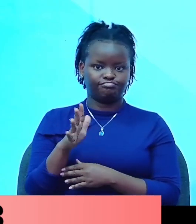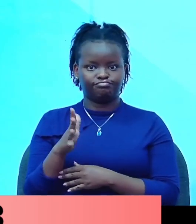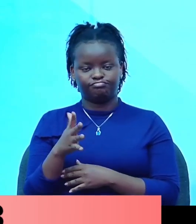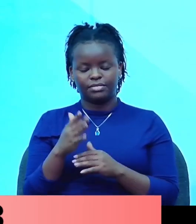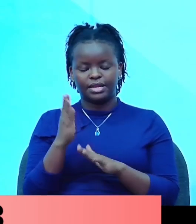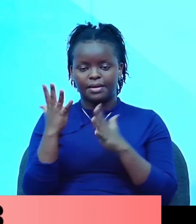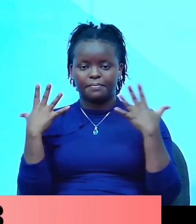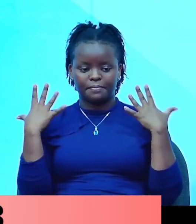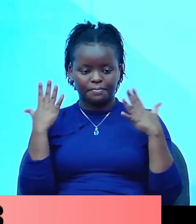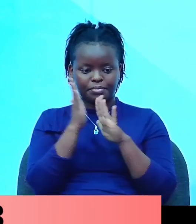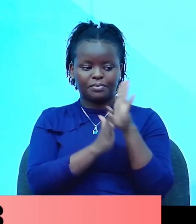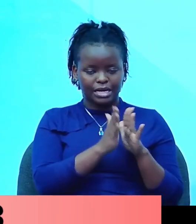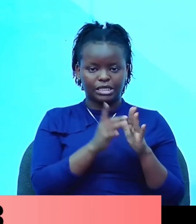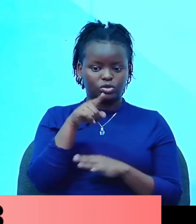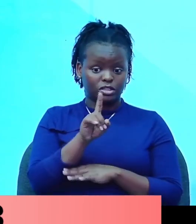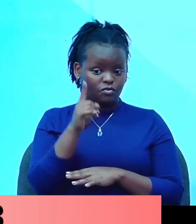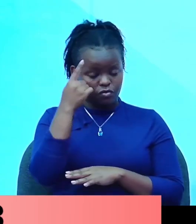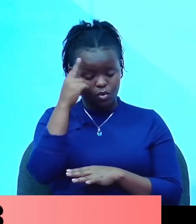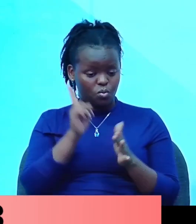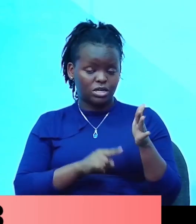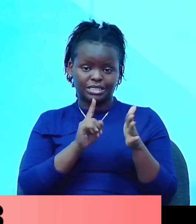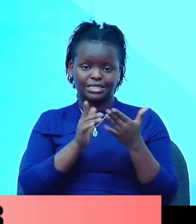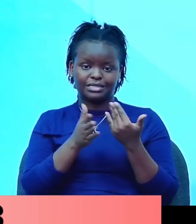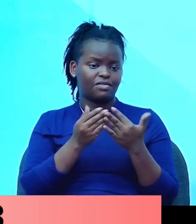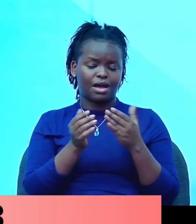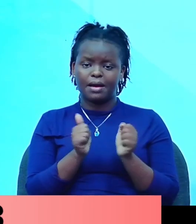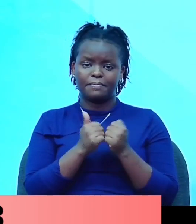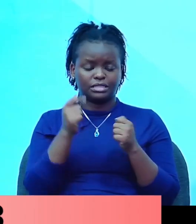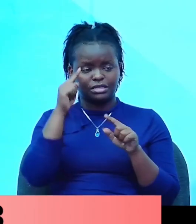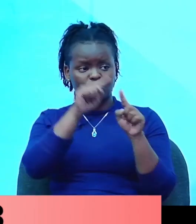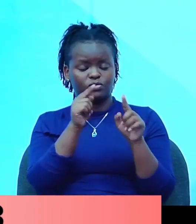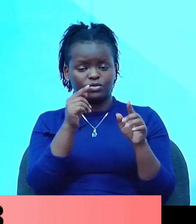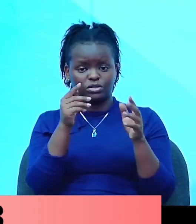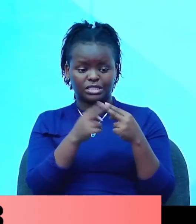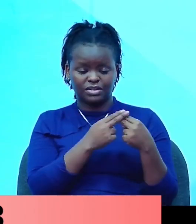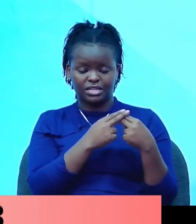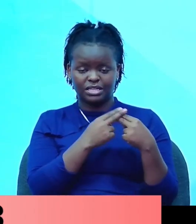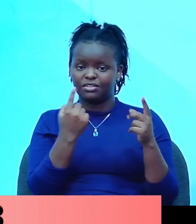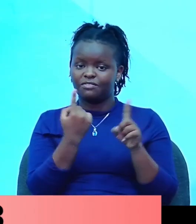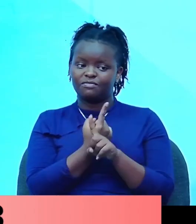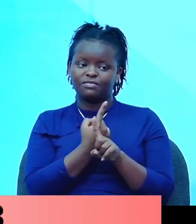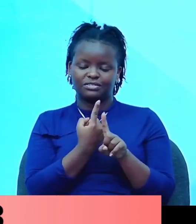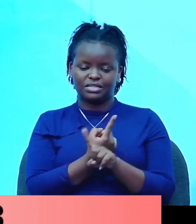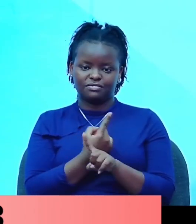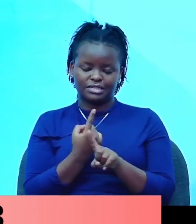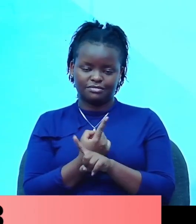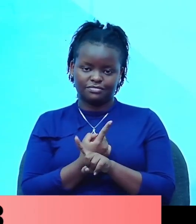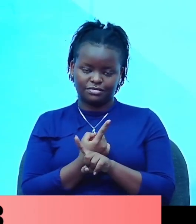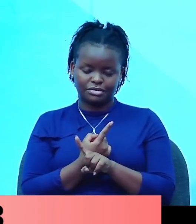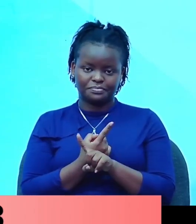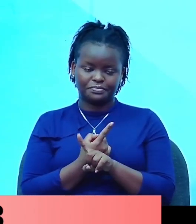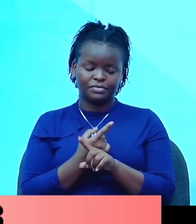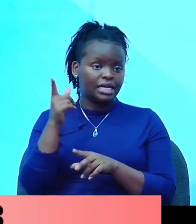that eventuality. Yeah. And that's why we say the goals for savings are many. Mm-hmm. And when you listen to some